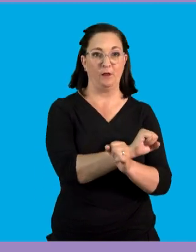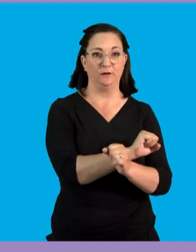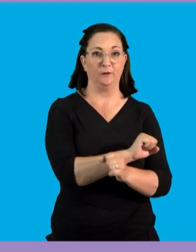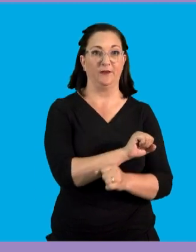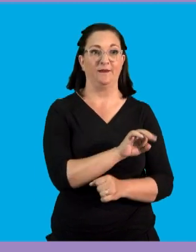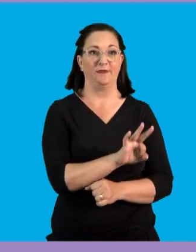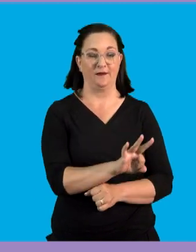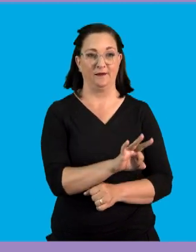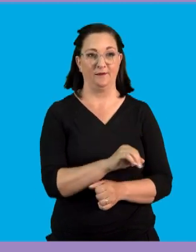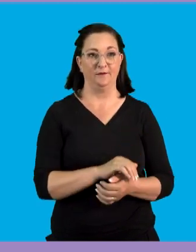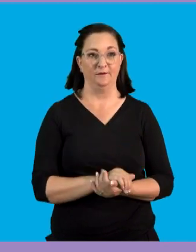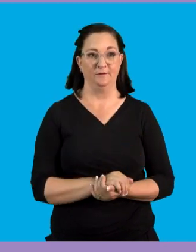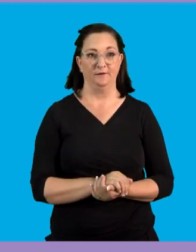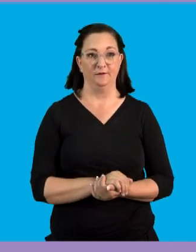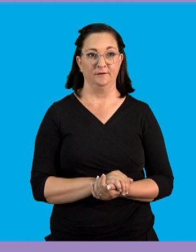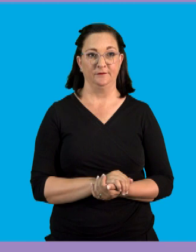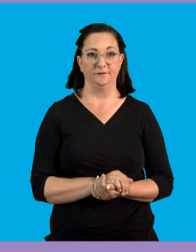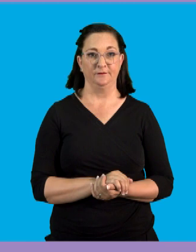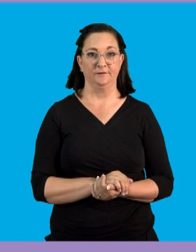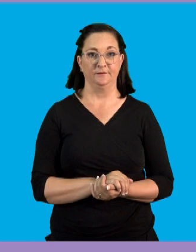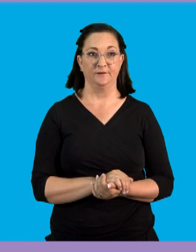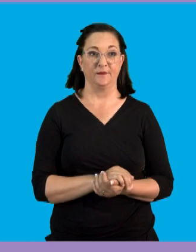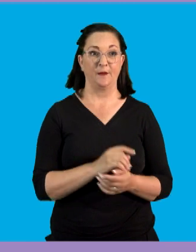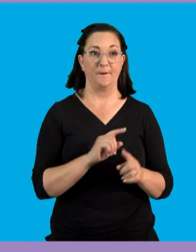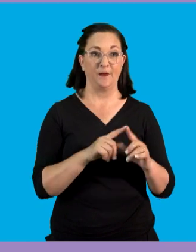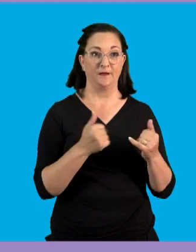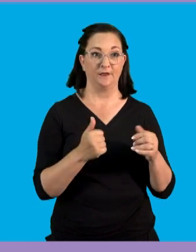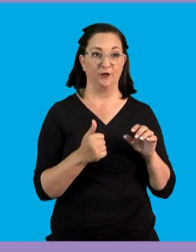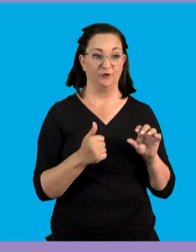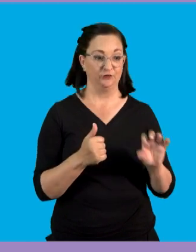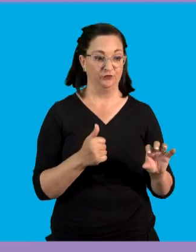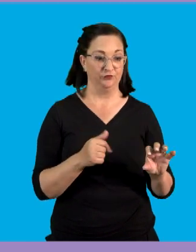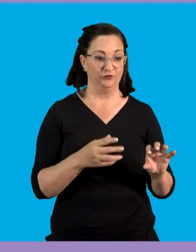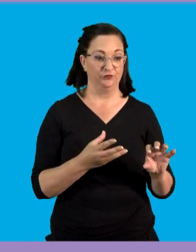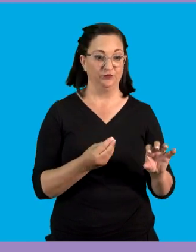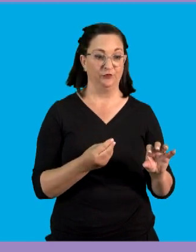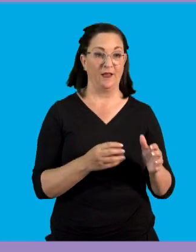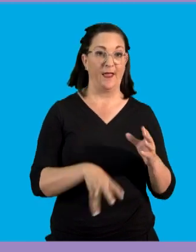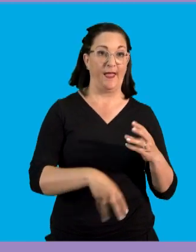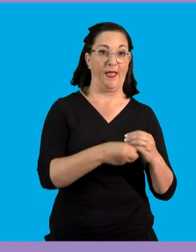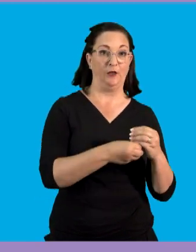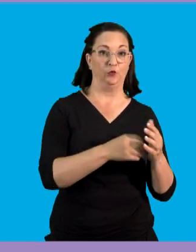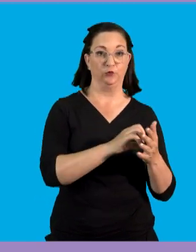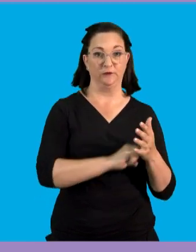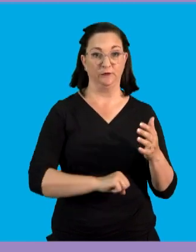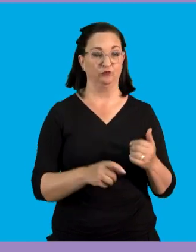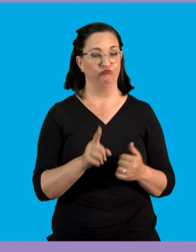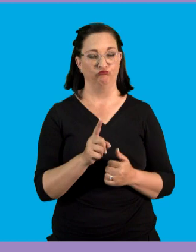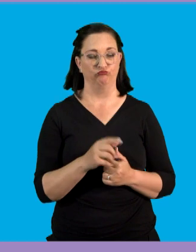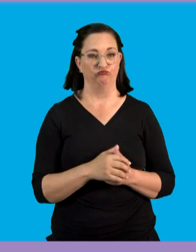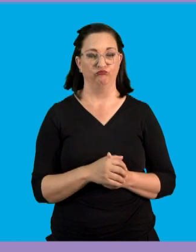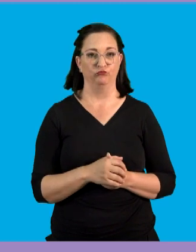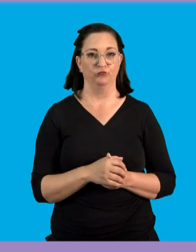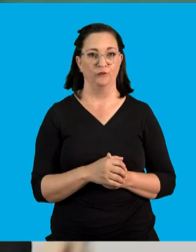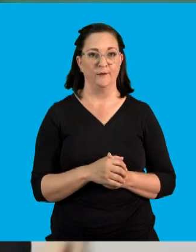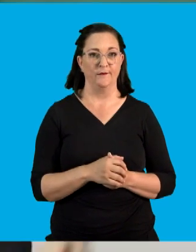by multiplying by 3. Please take note, we will not change the denominator by adding or subtracting something